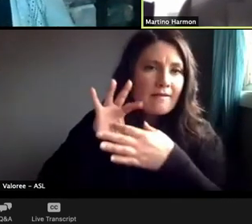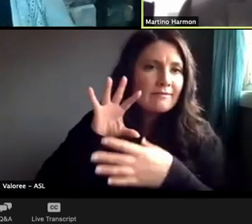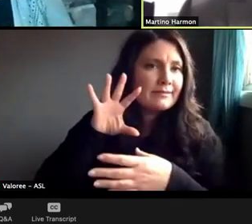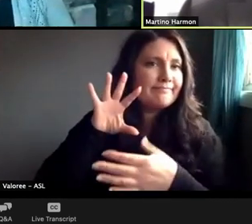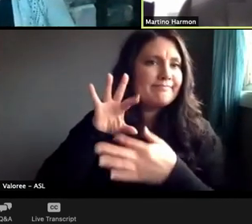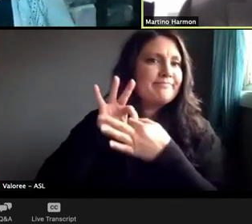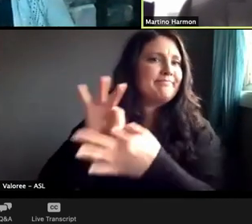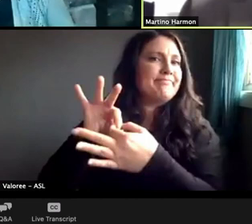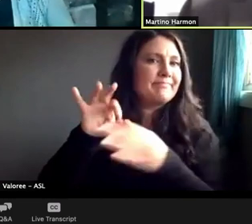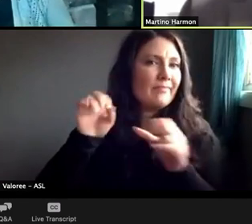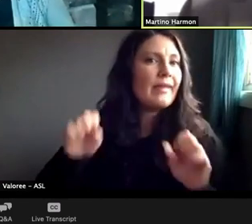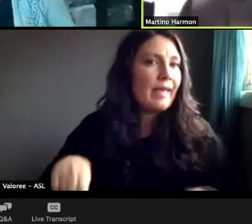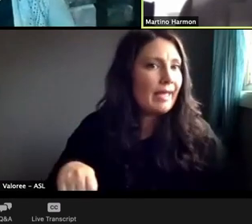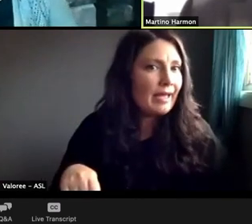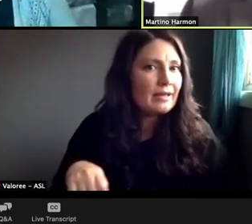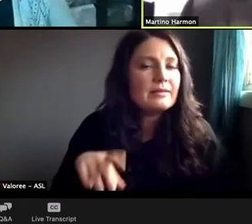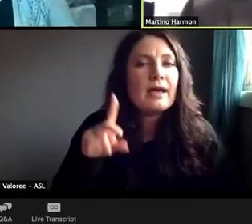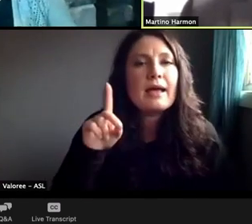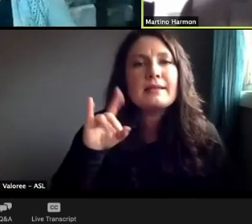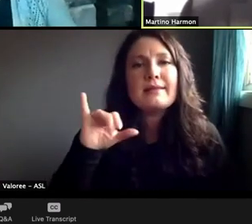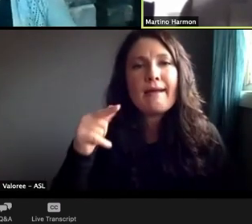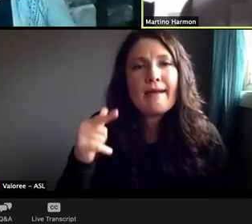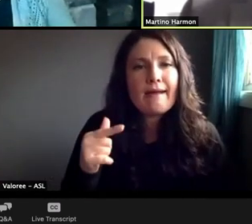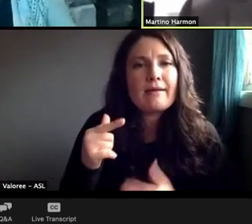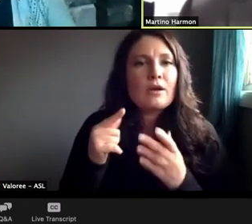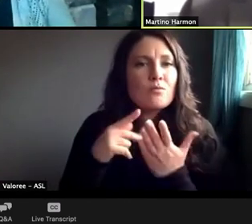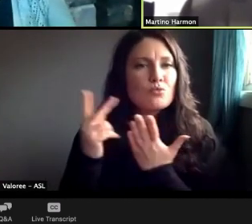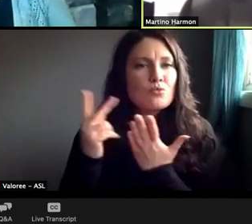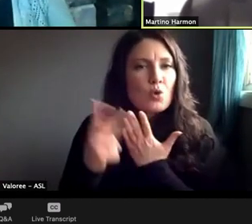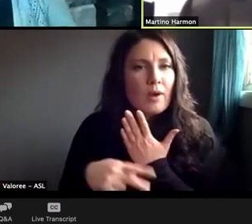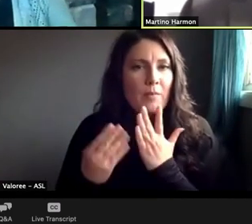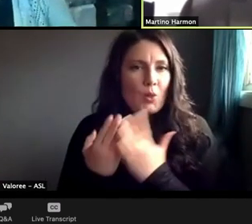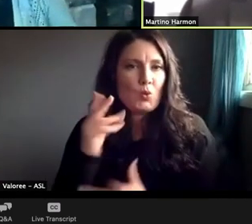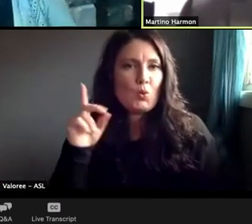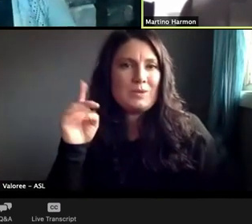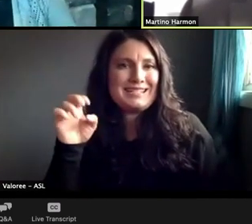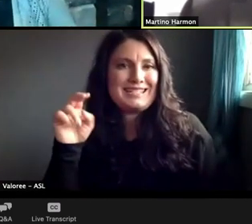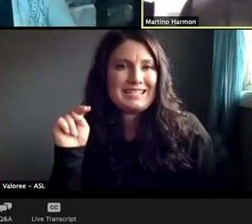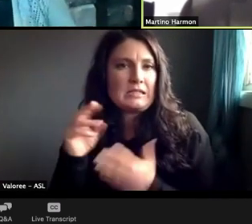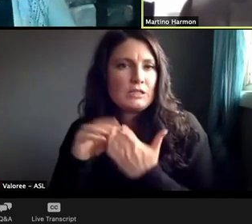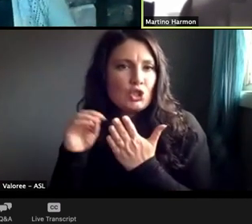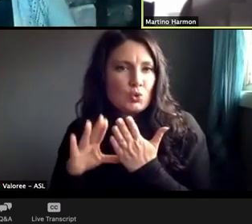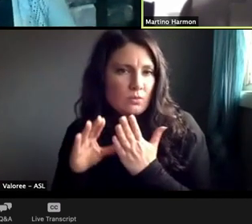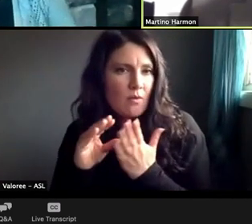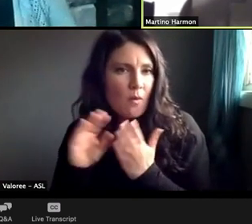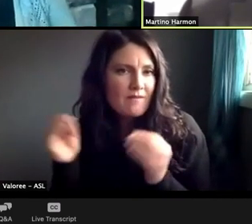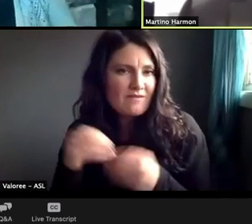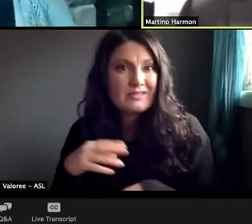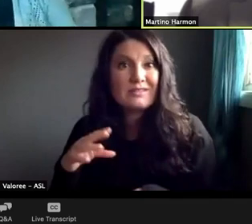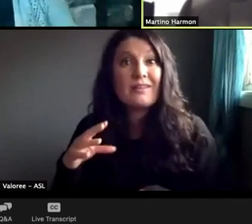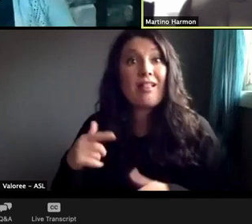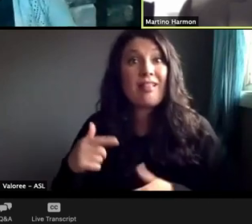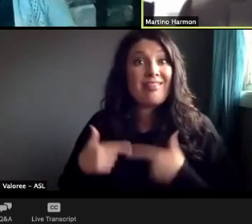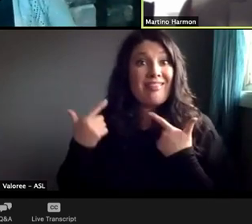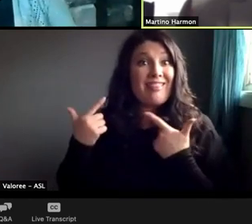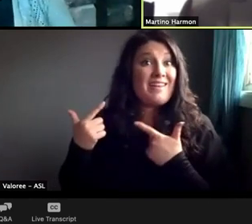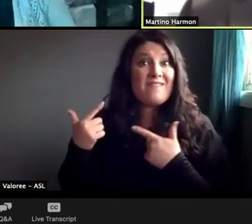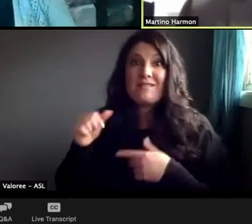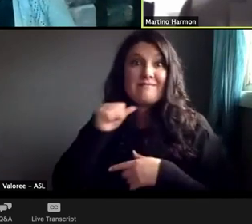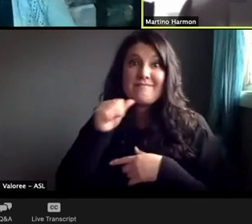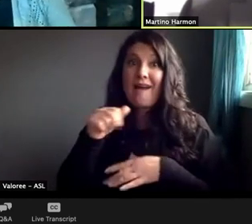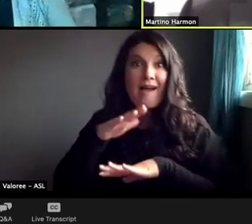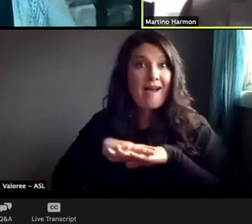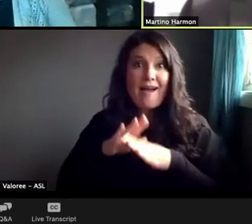the Beyond the DIAG program through the Dean of Students Office really helps students who live off campus to